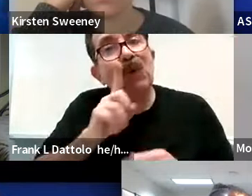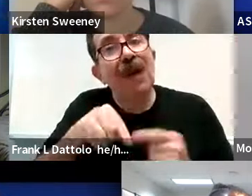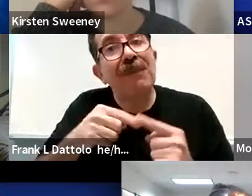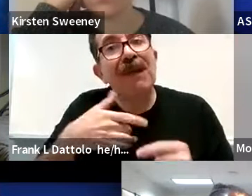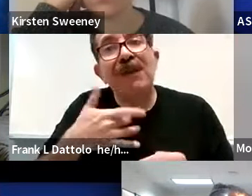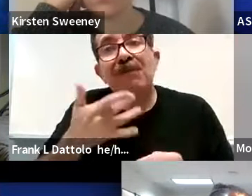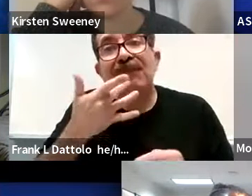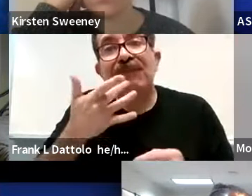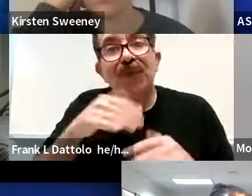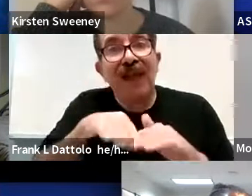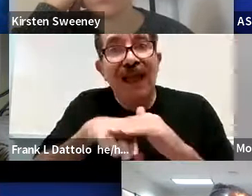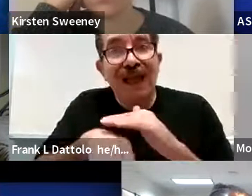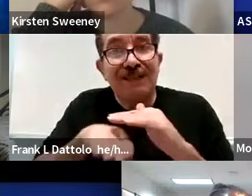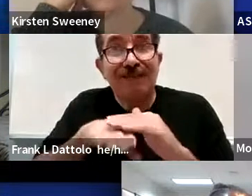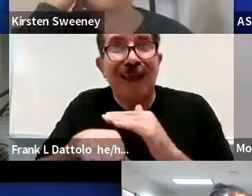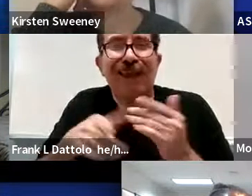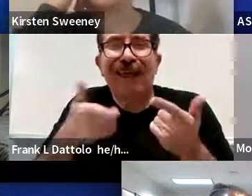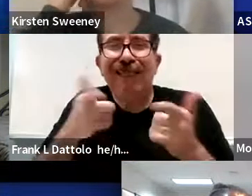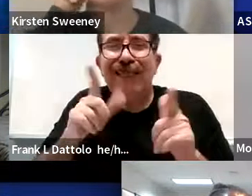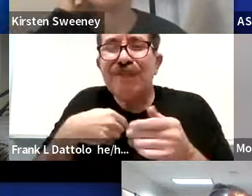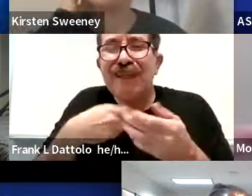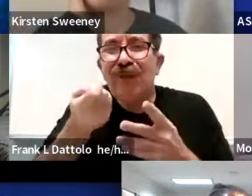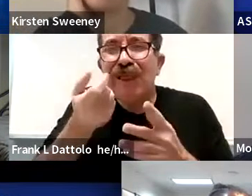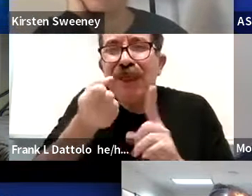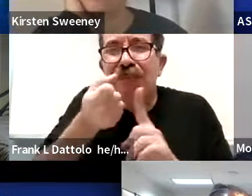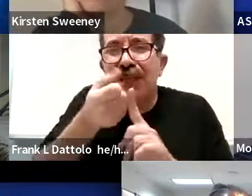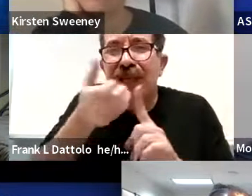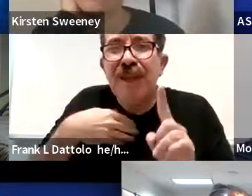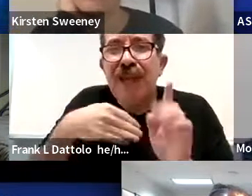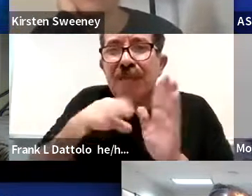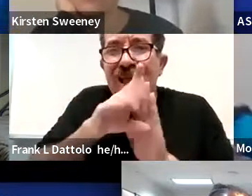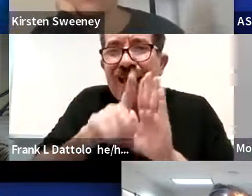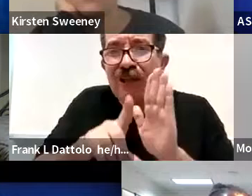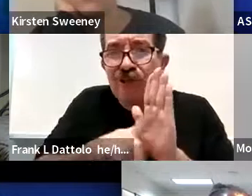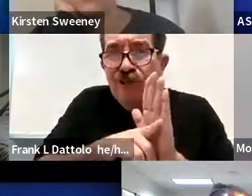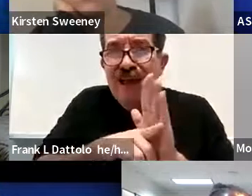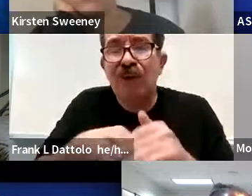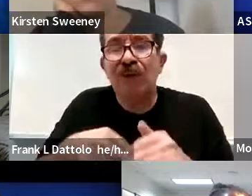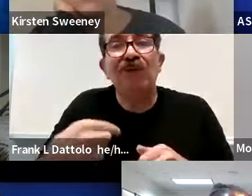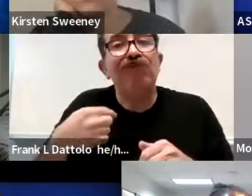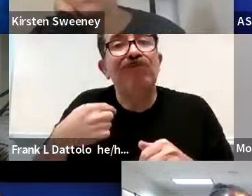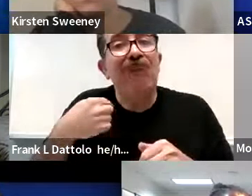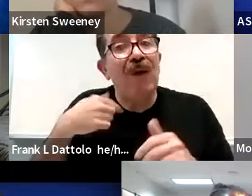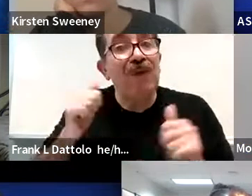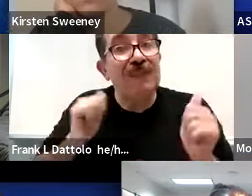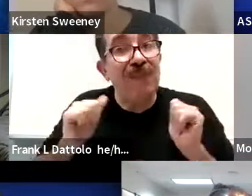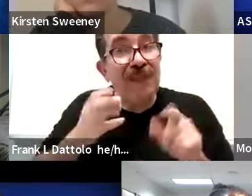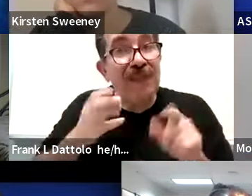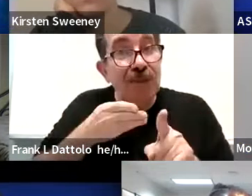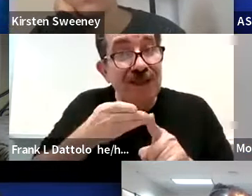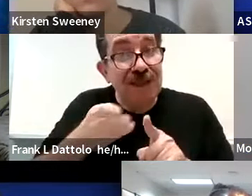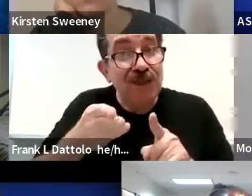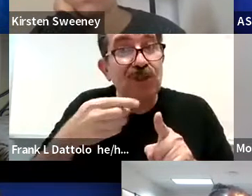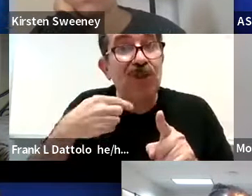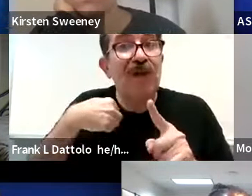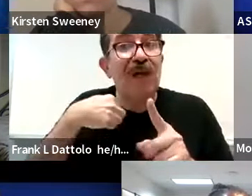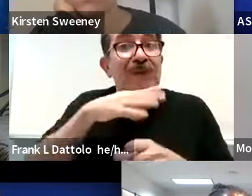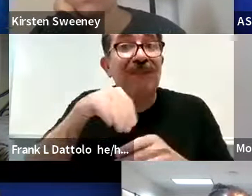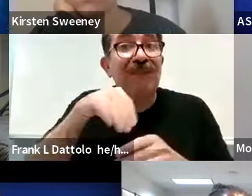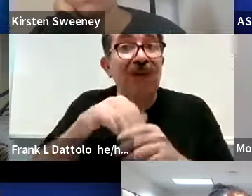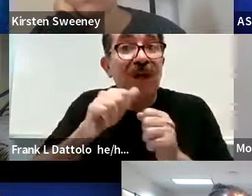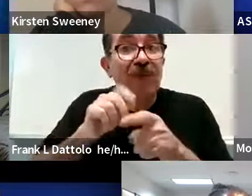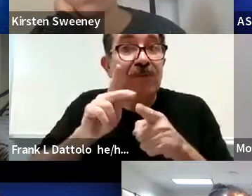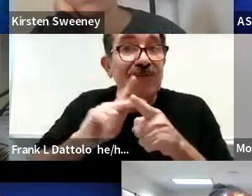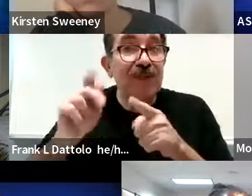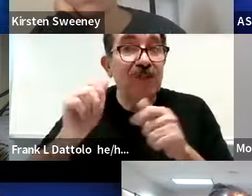to convey that. My preferred access, let me just give you a little background first.